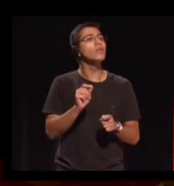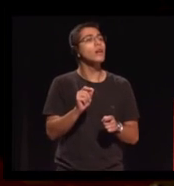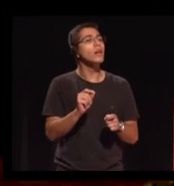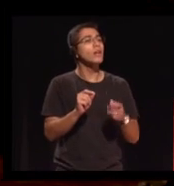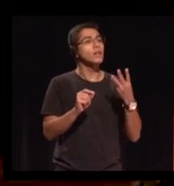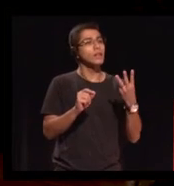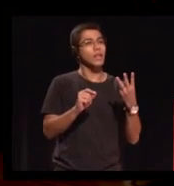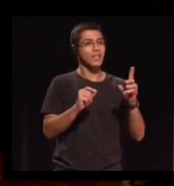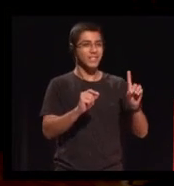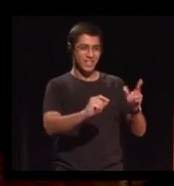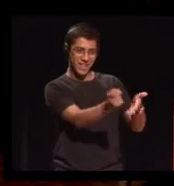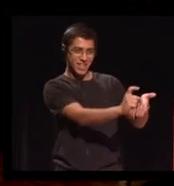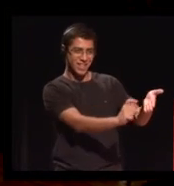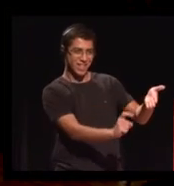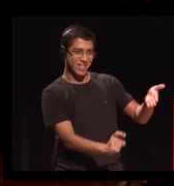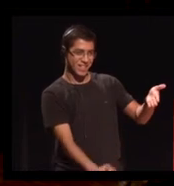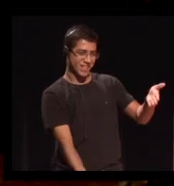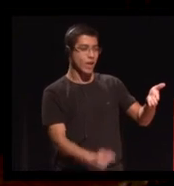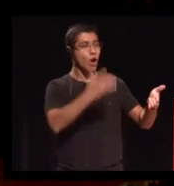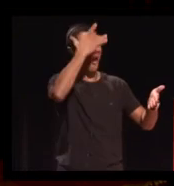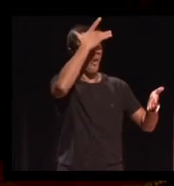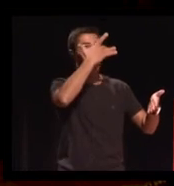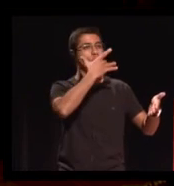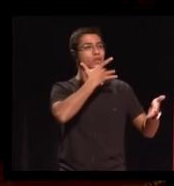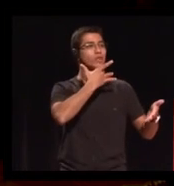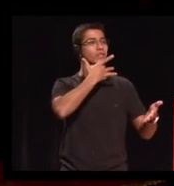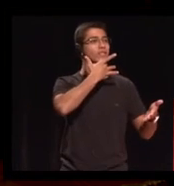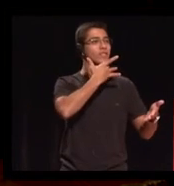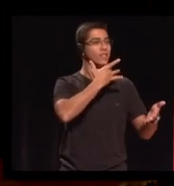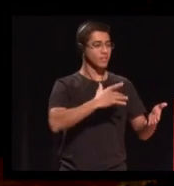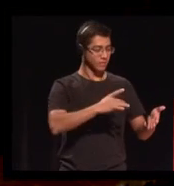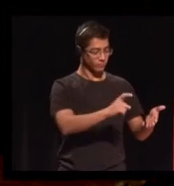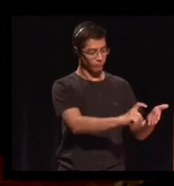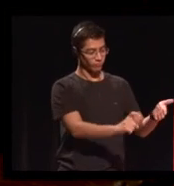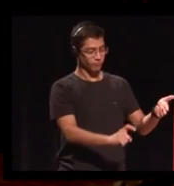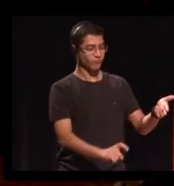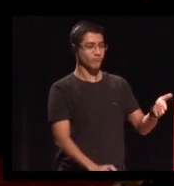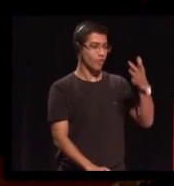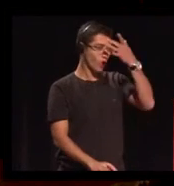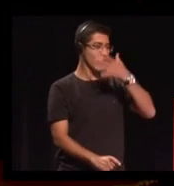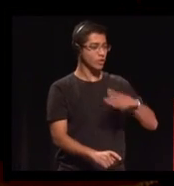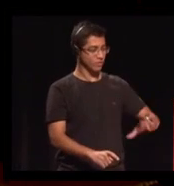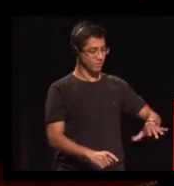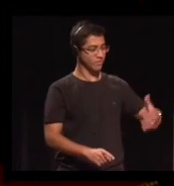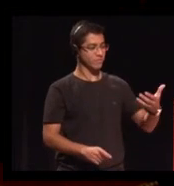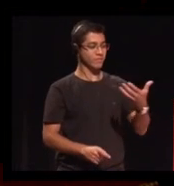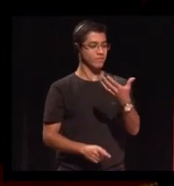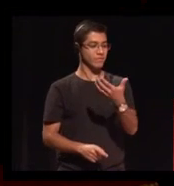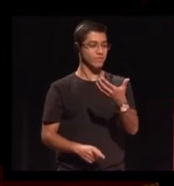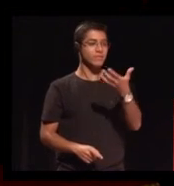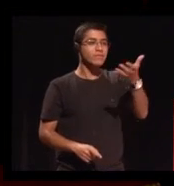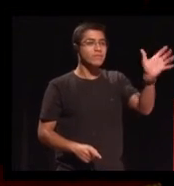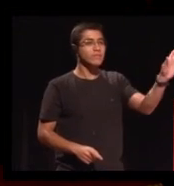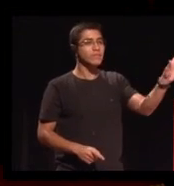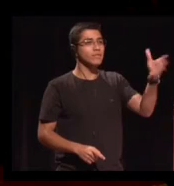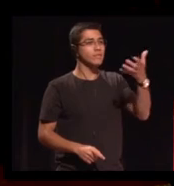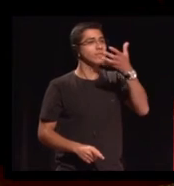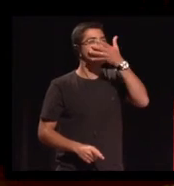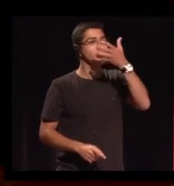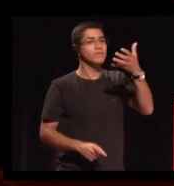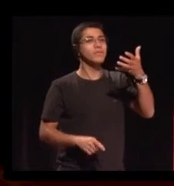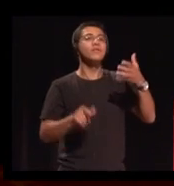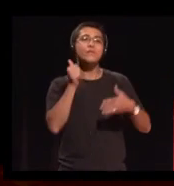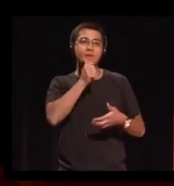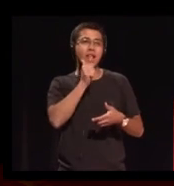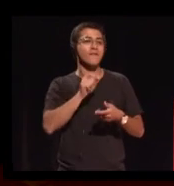Now, during her time at the residency at ThoughtWorks, she was in contact with Chelsea Manning. Now, I hope some of